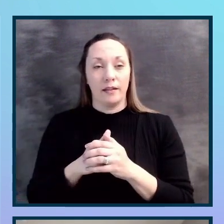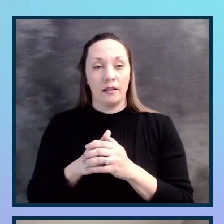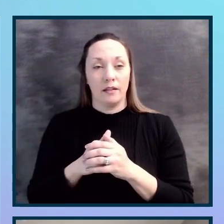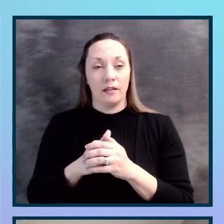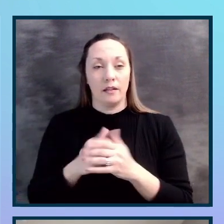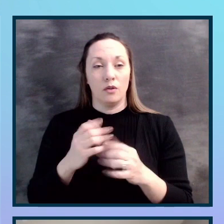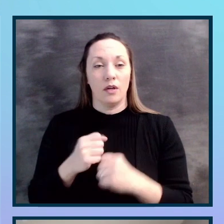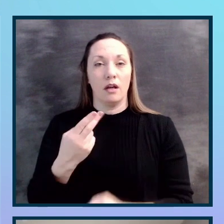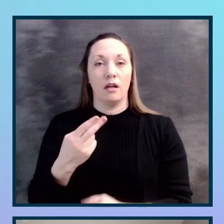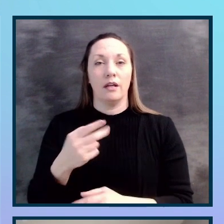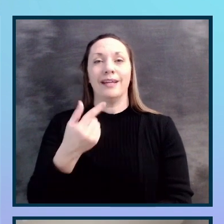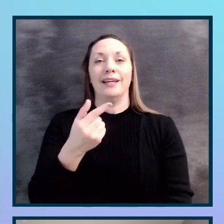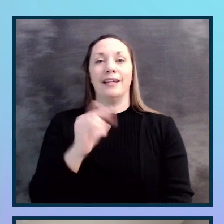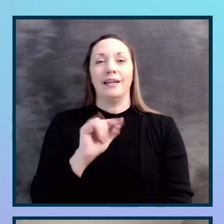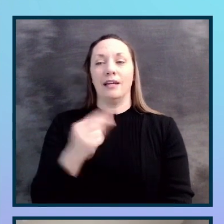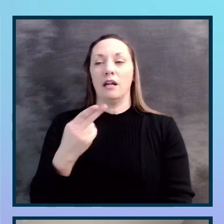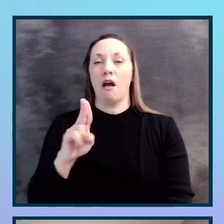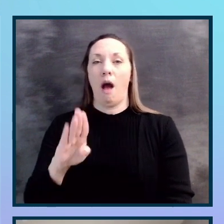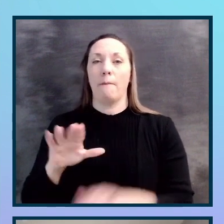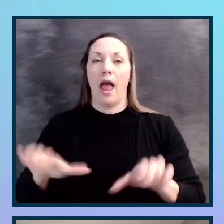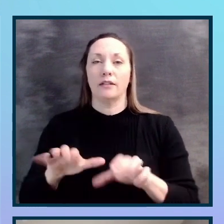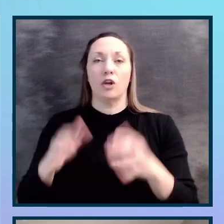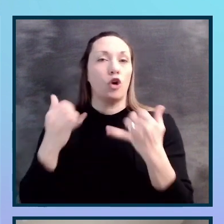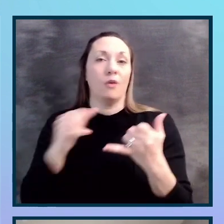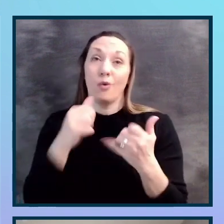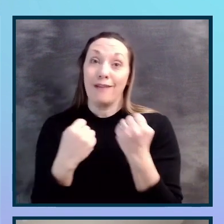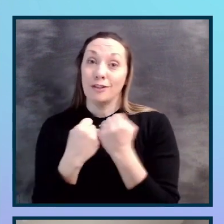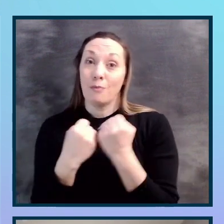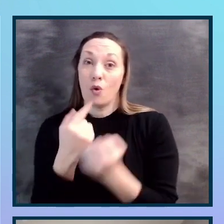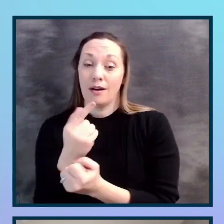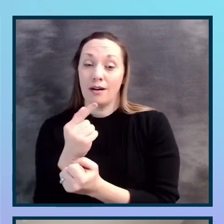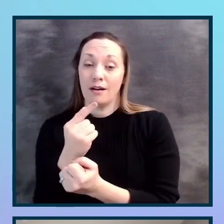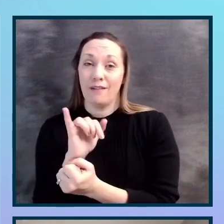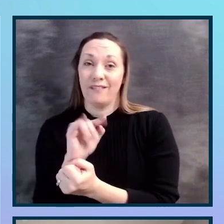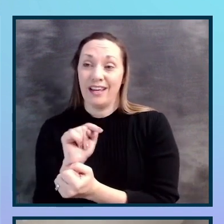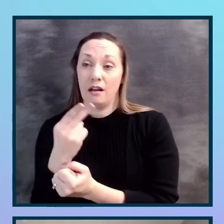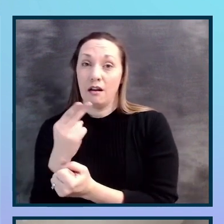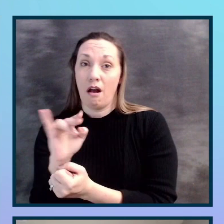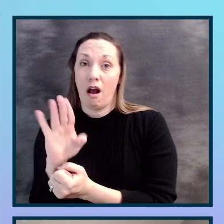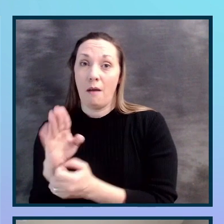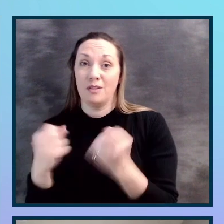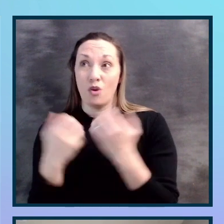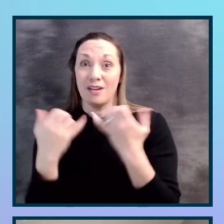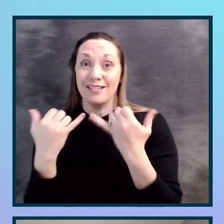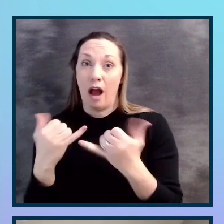actions. We currently don't have GitHub Actions support officially, but we will in the future. It is coming